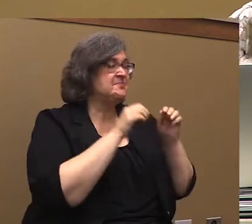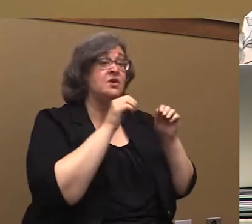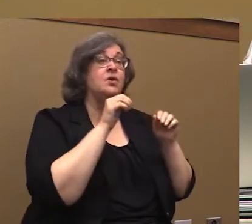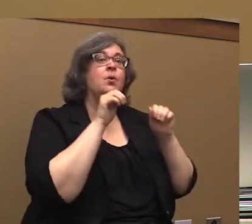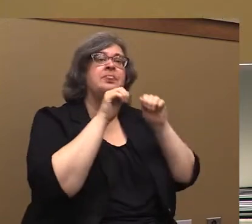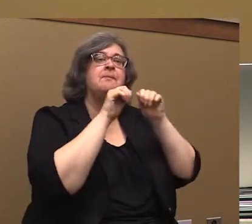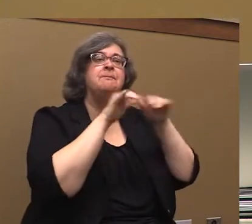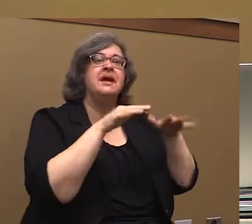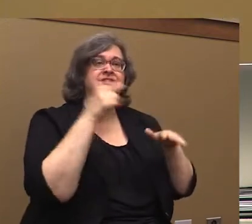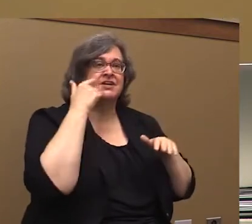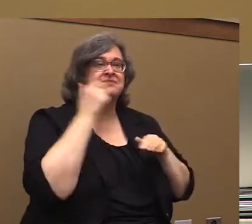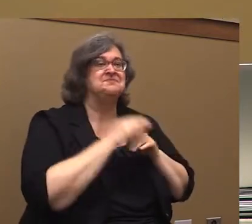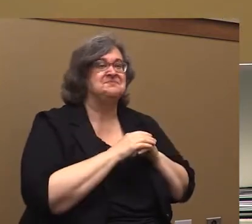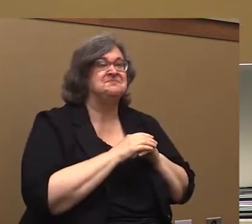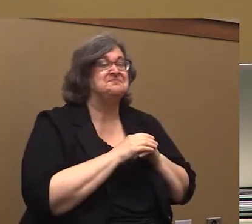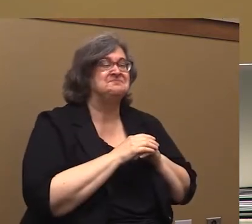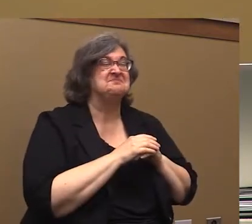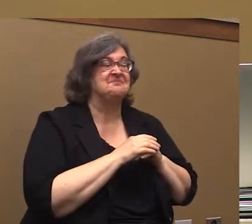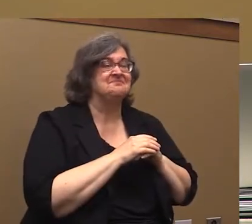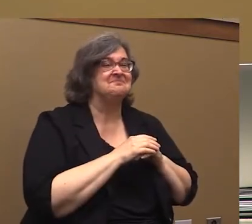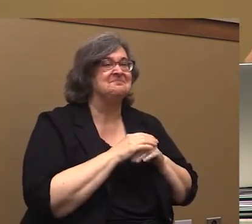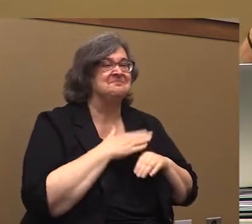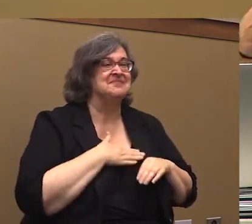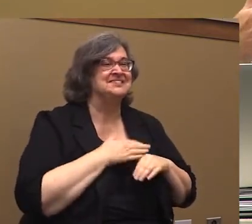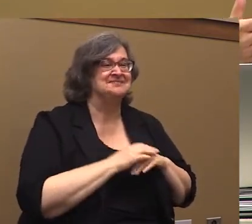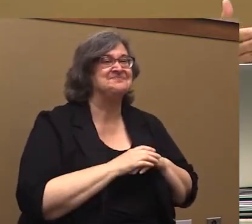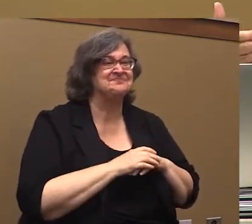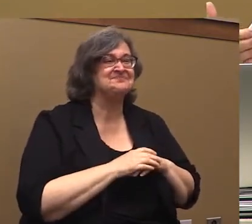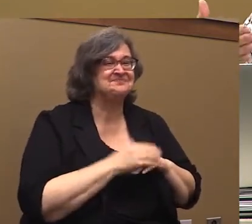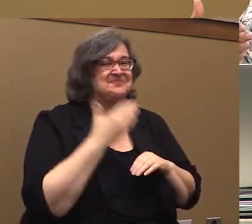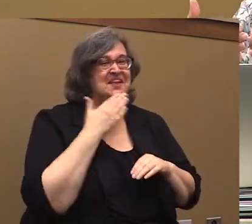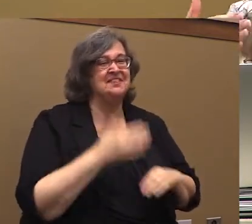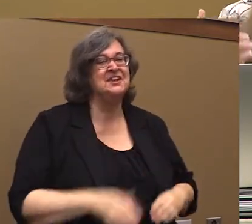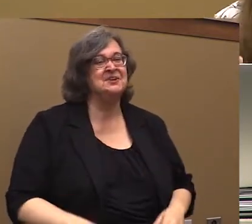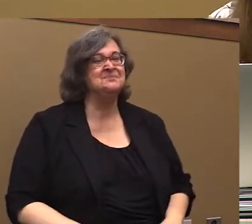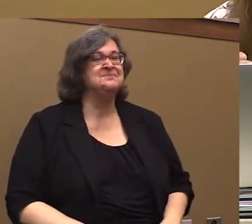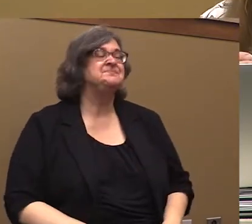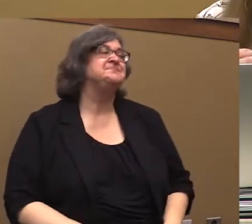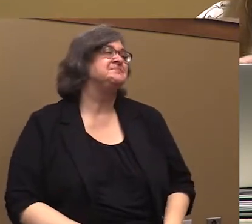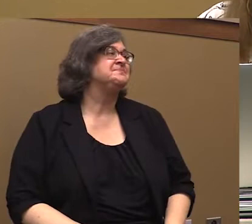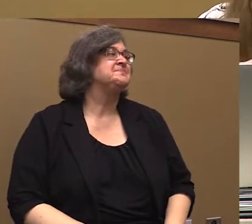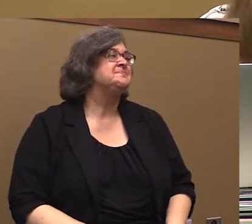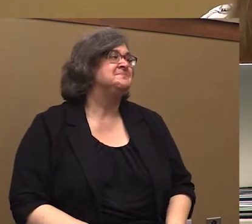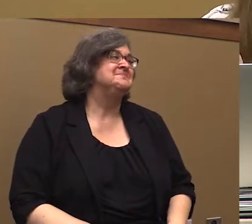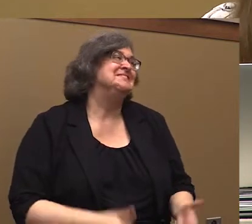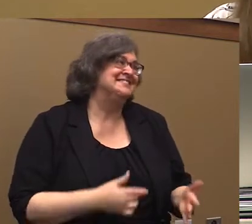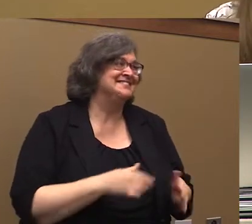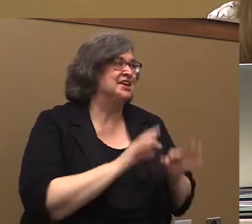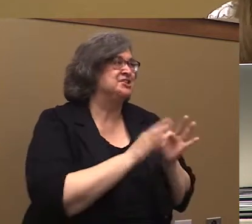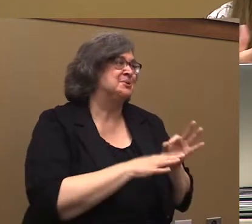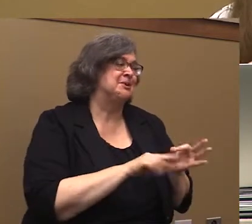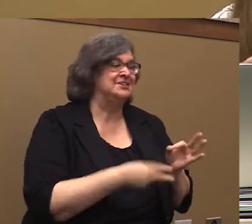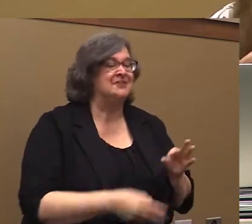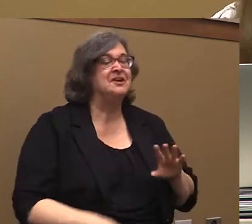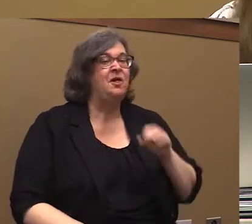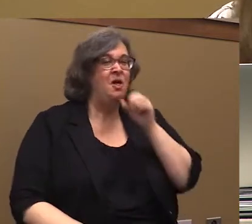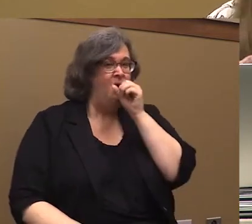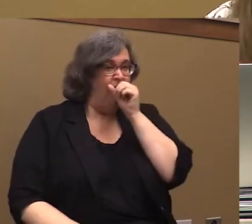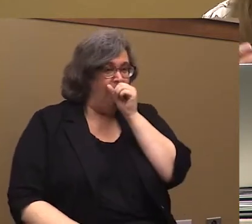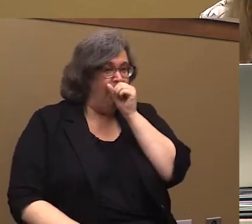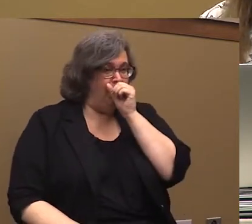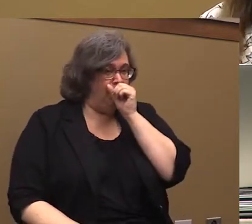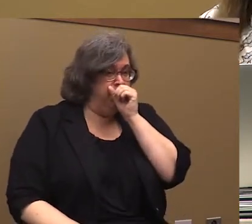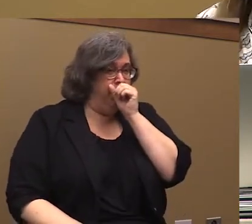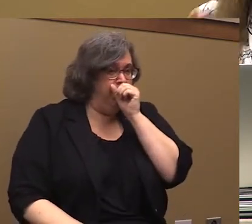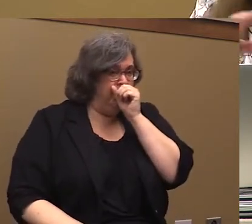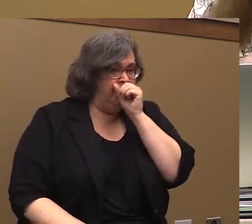the magic eye kind of technique, to hold it close and slowly move it away. There were different